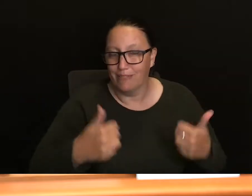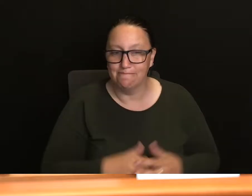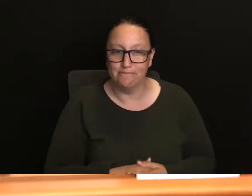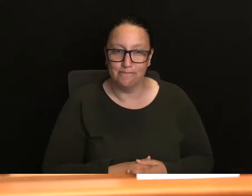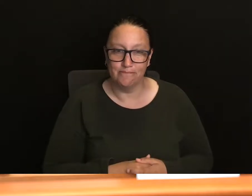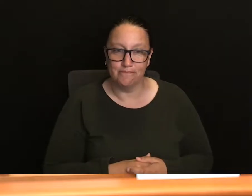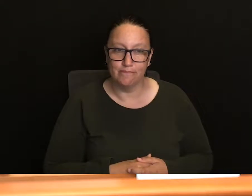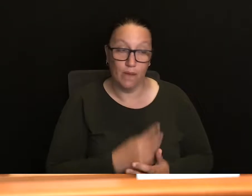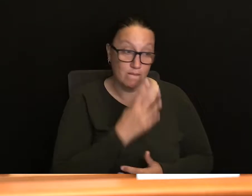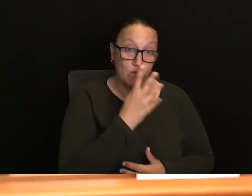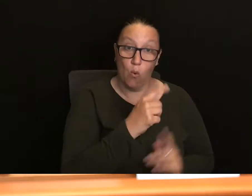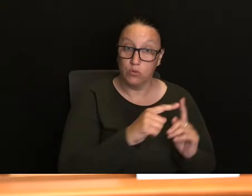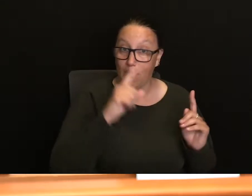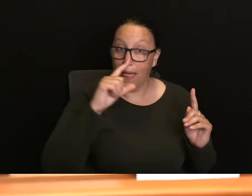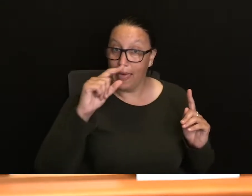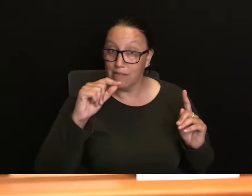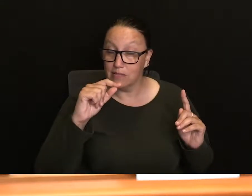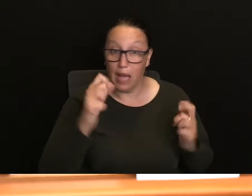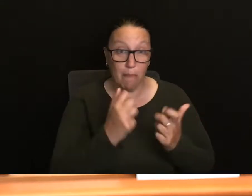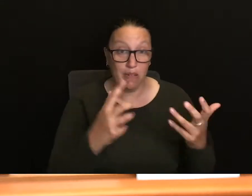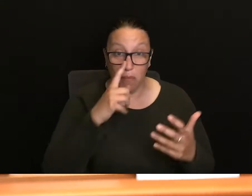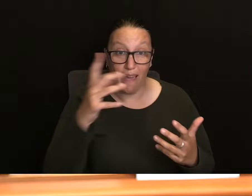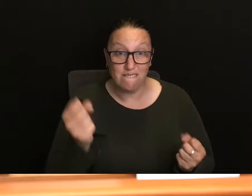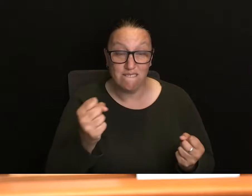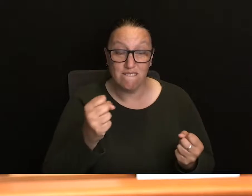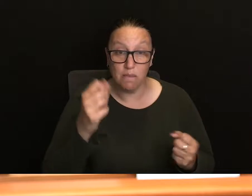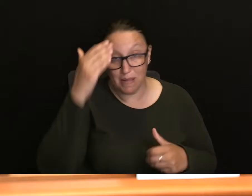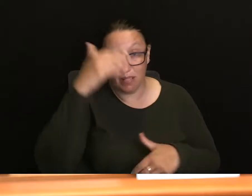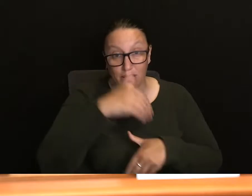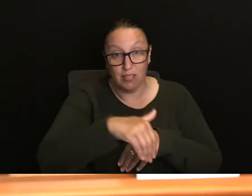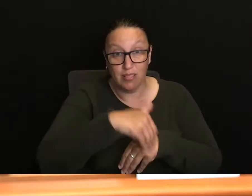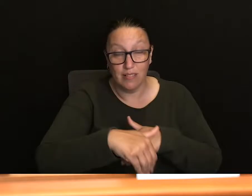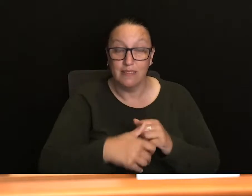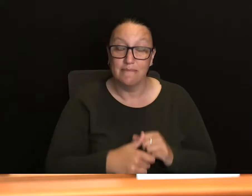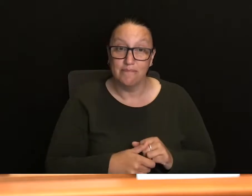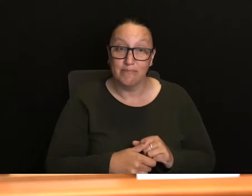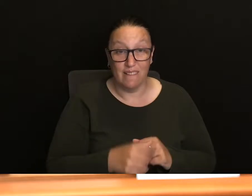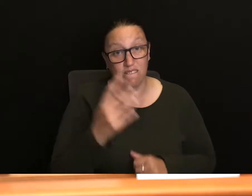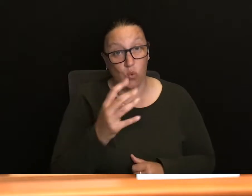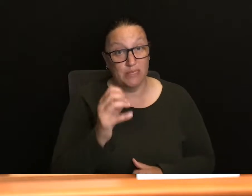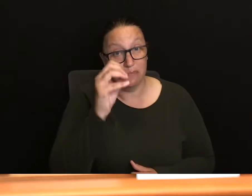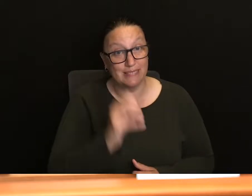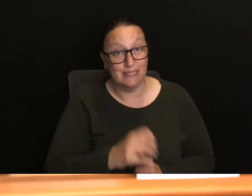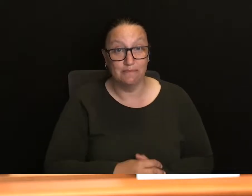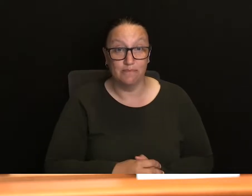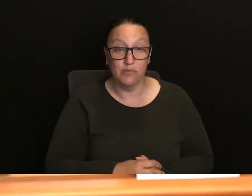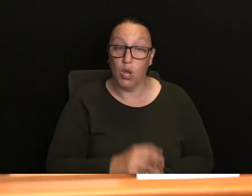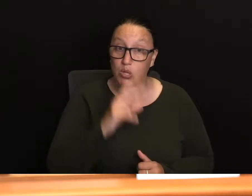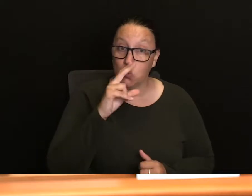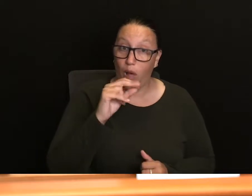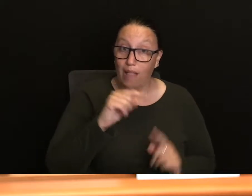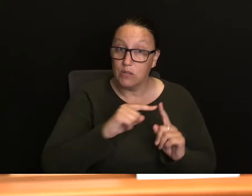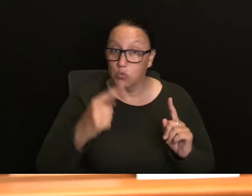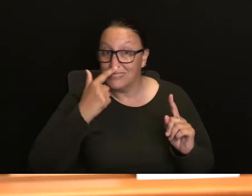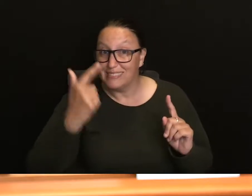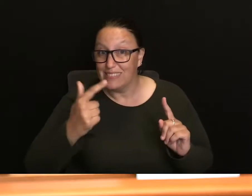prevalence of mental illness for those aged 14 to 11 years is estimated to be around 14%, and for those aged 12 to 17 years, a